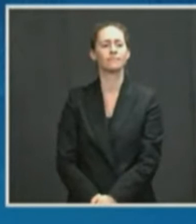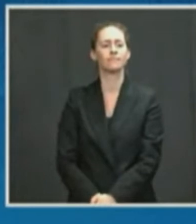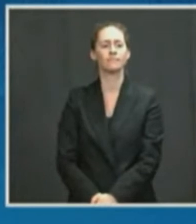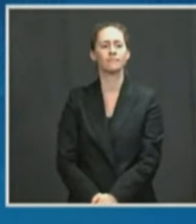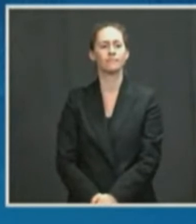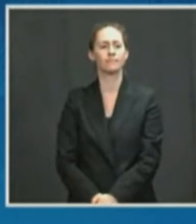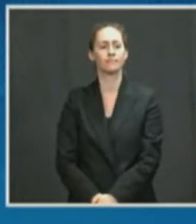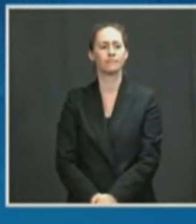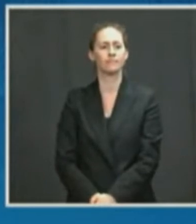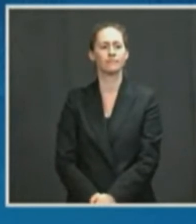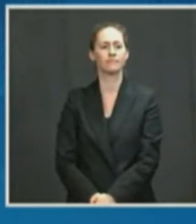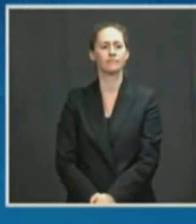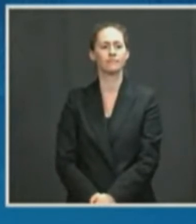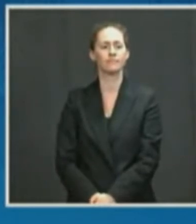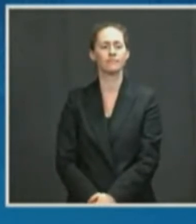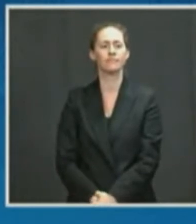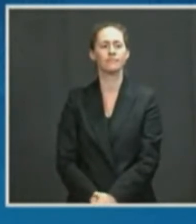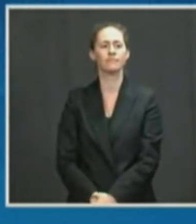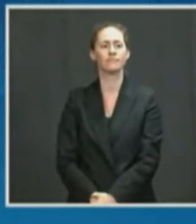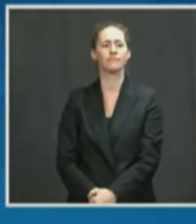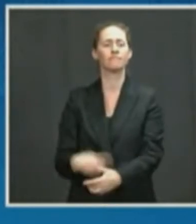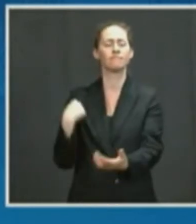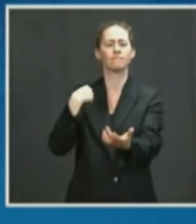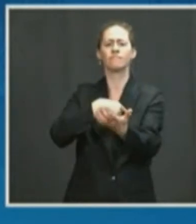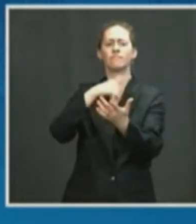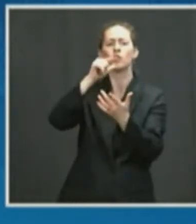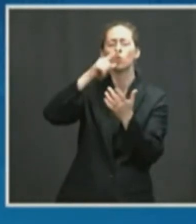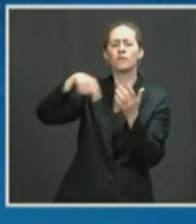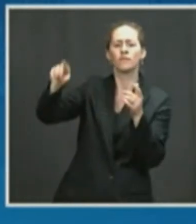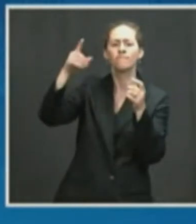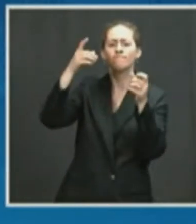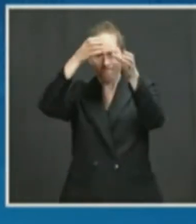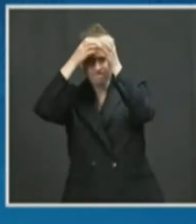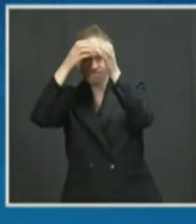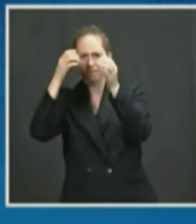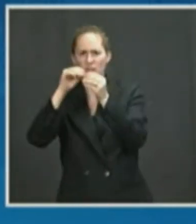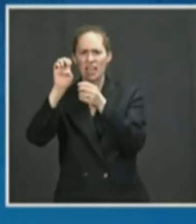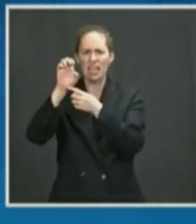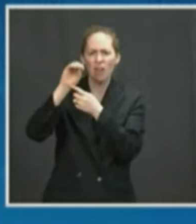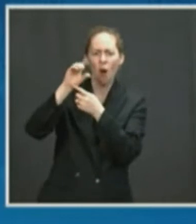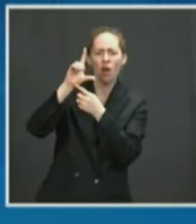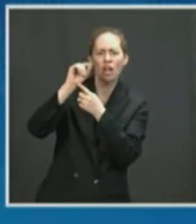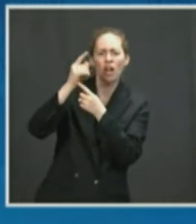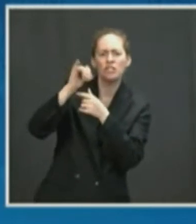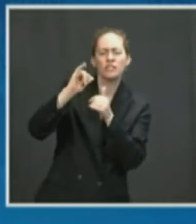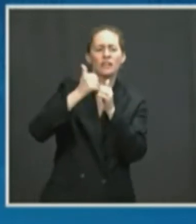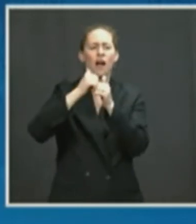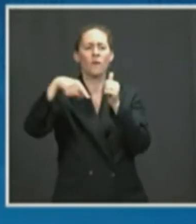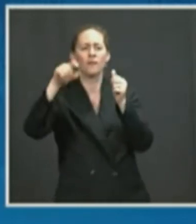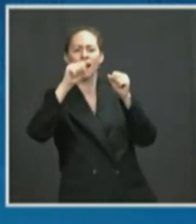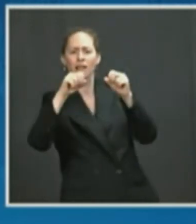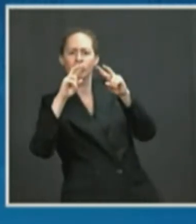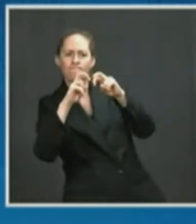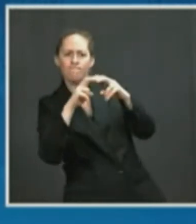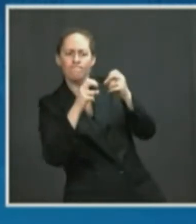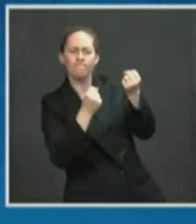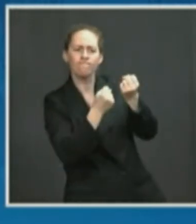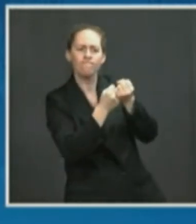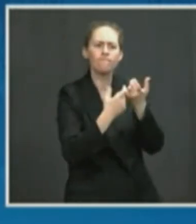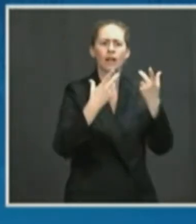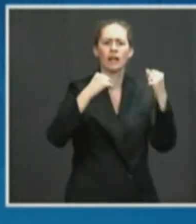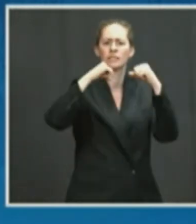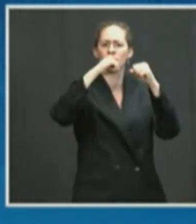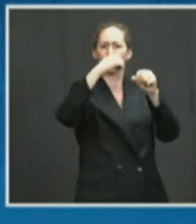on climate, who are focused on what might happen, which is to protect our environment, but also see the capacity for jobs and